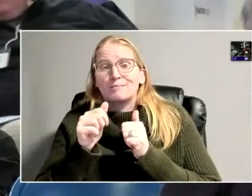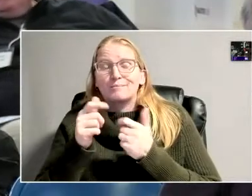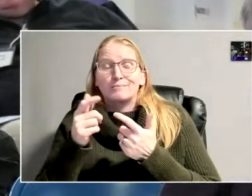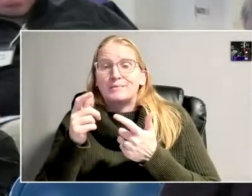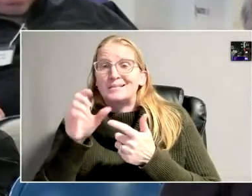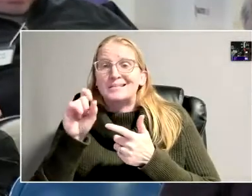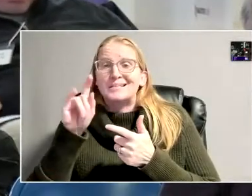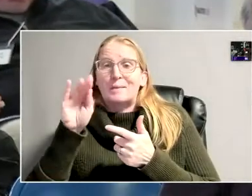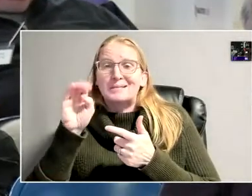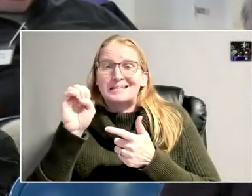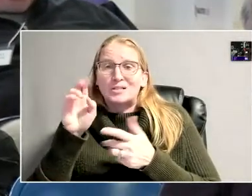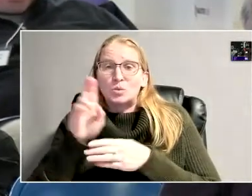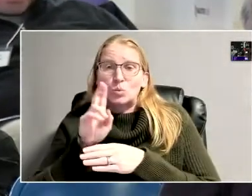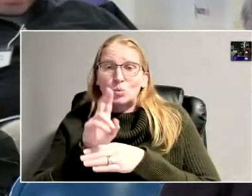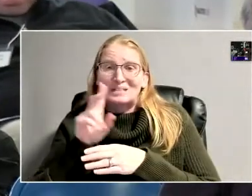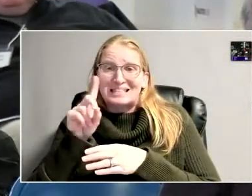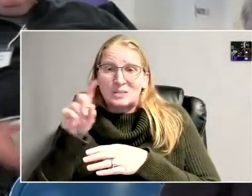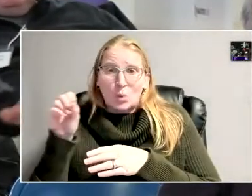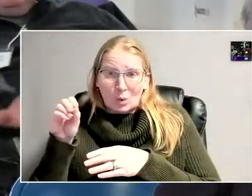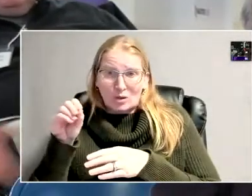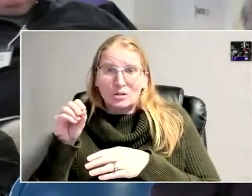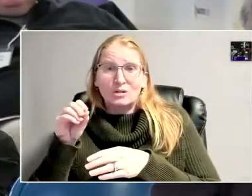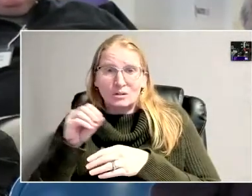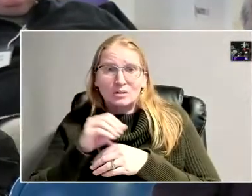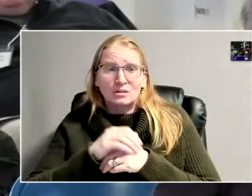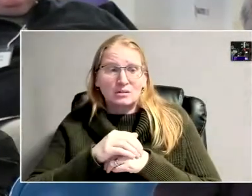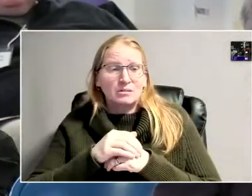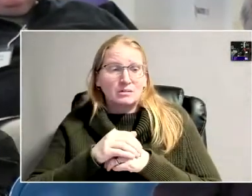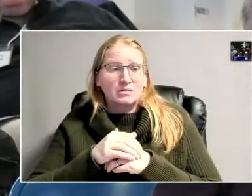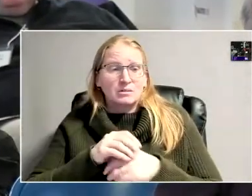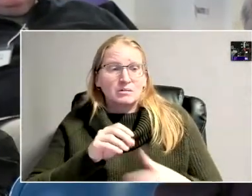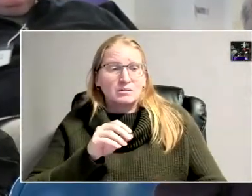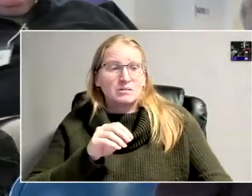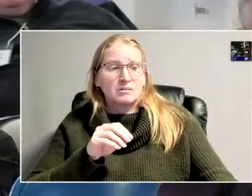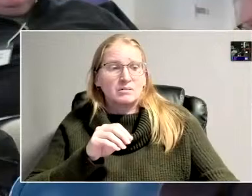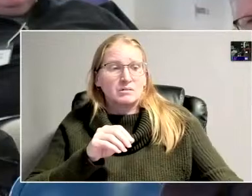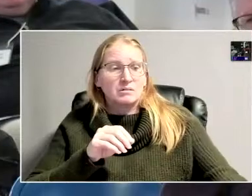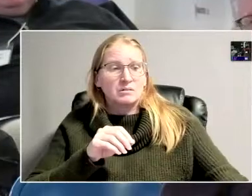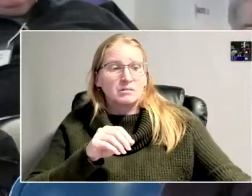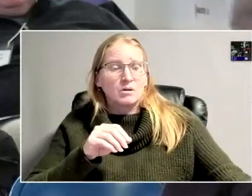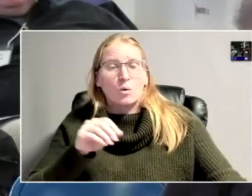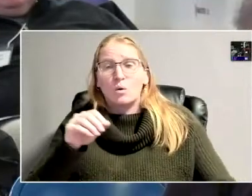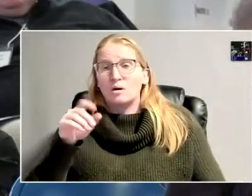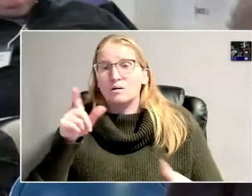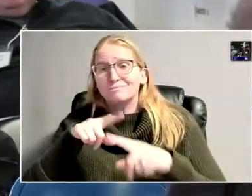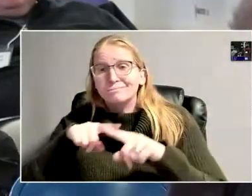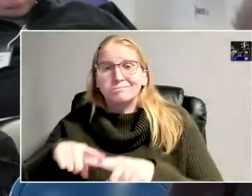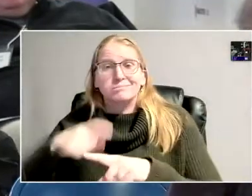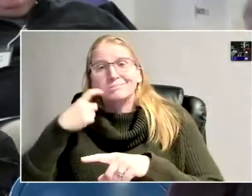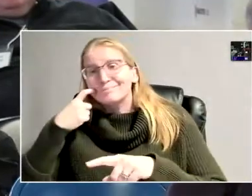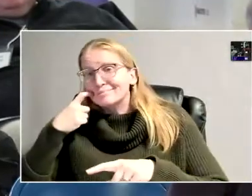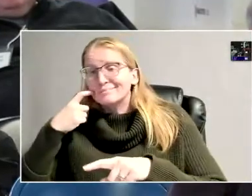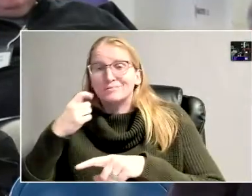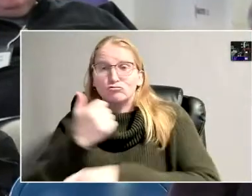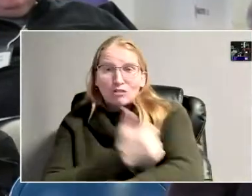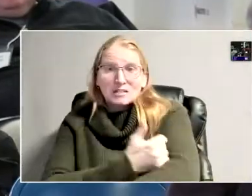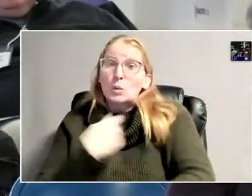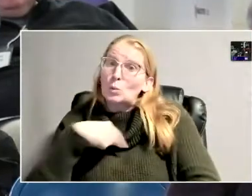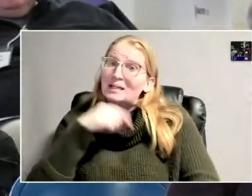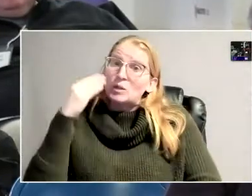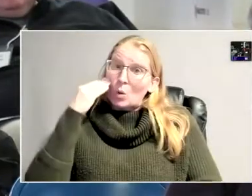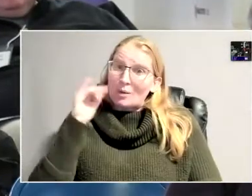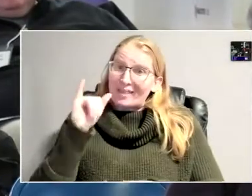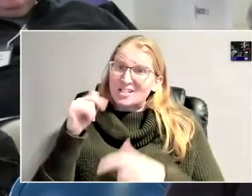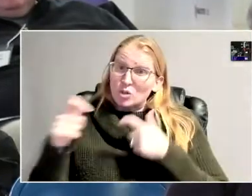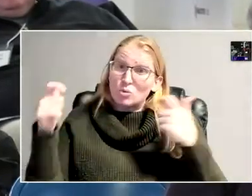use dis um you know substance dependency which we all know is a huge problem in our community so I think if we